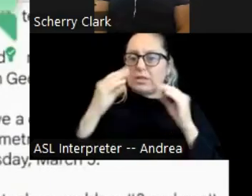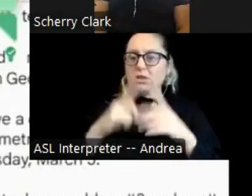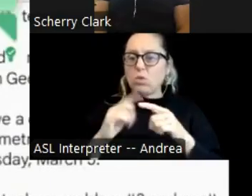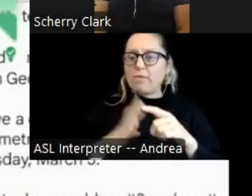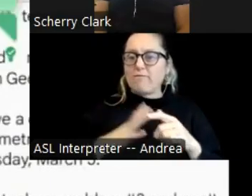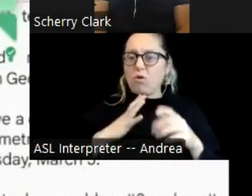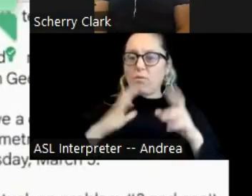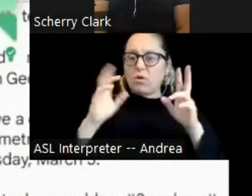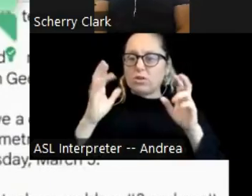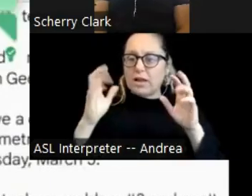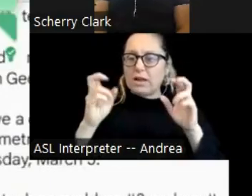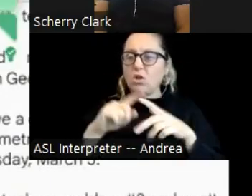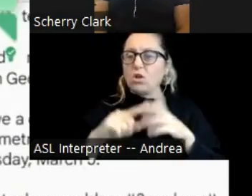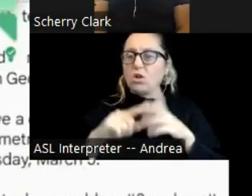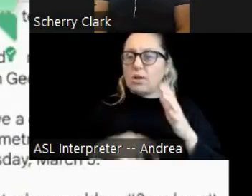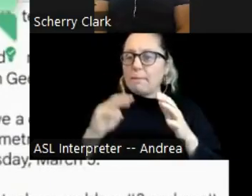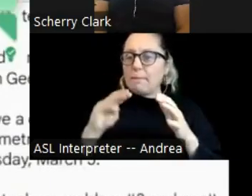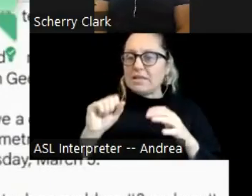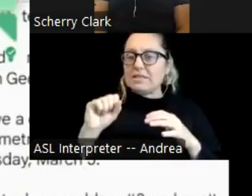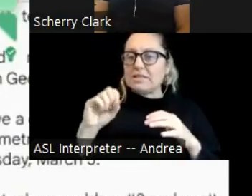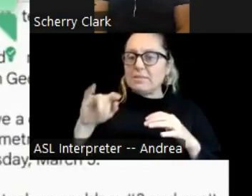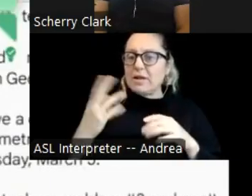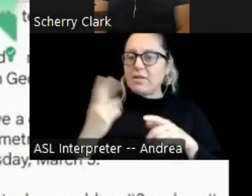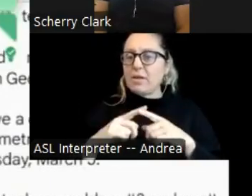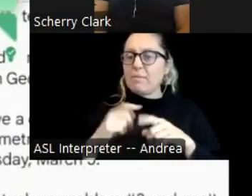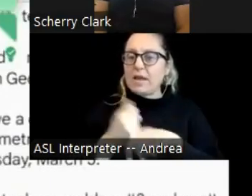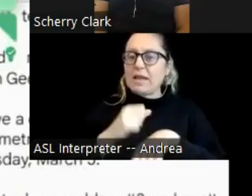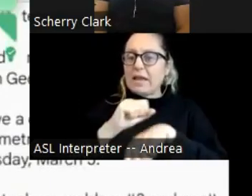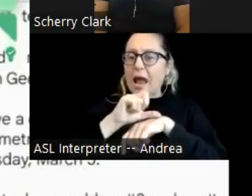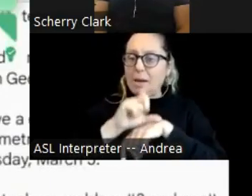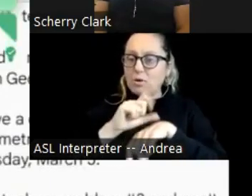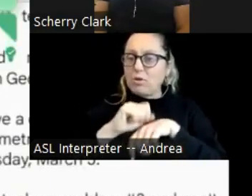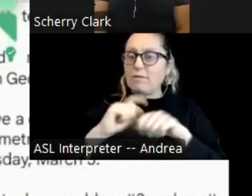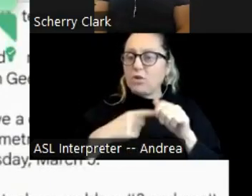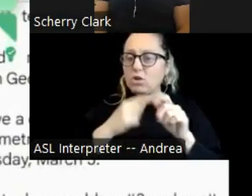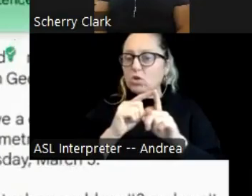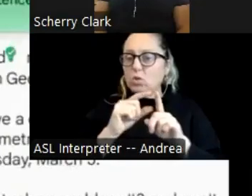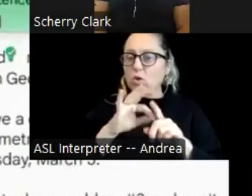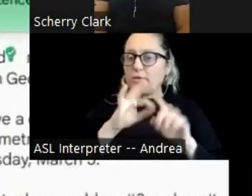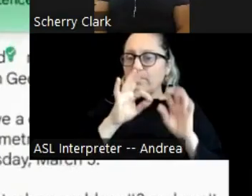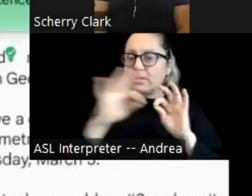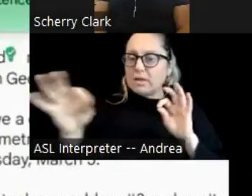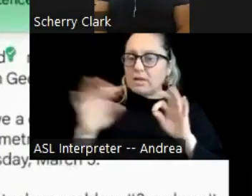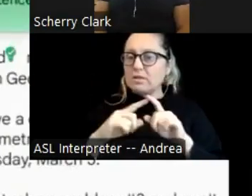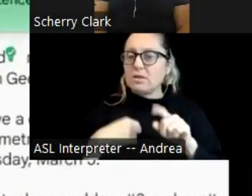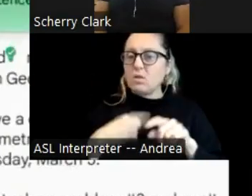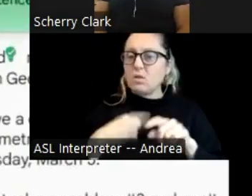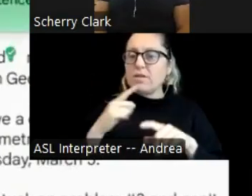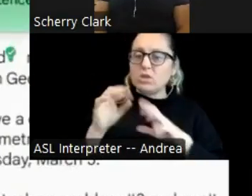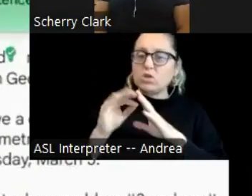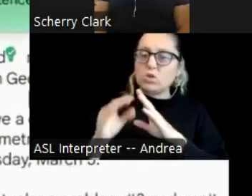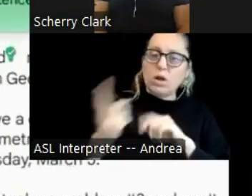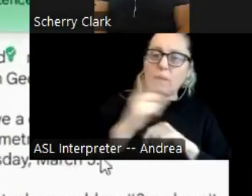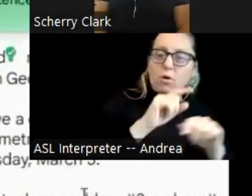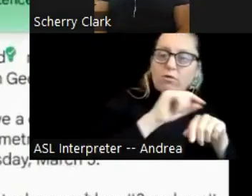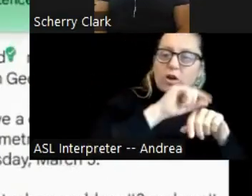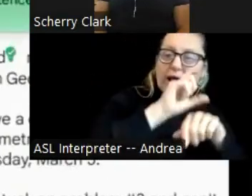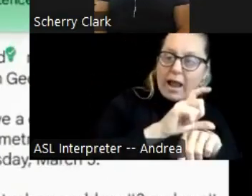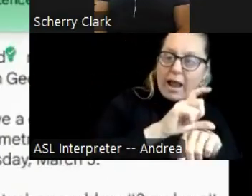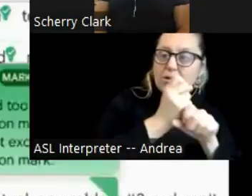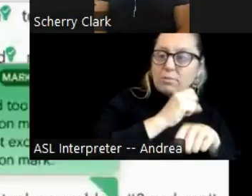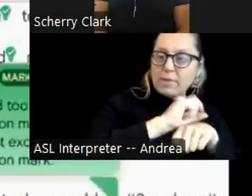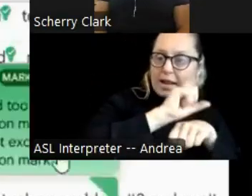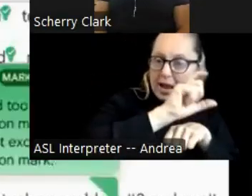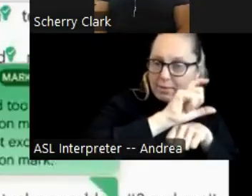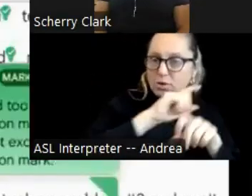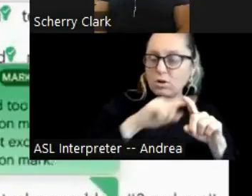Smith. Capitalize the first word of a sentence. We want the student to come over, capitalize. Well, what about the end of the sentence? We're missing a period. Place the period. What